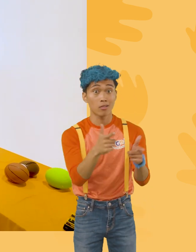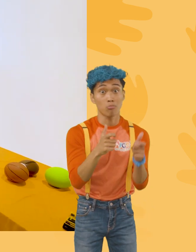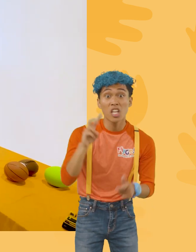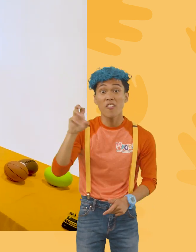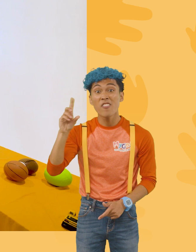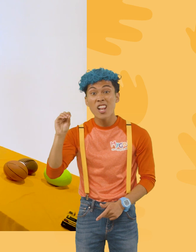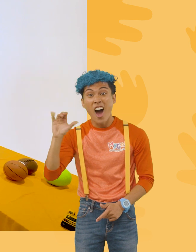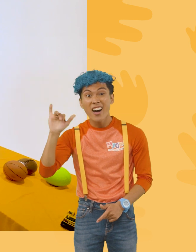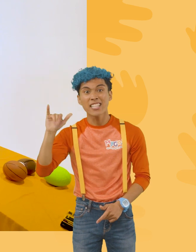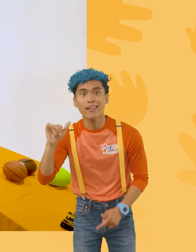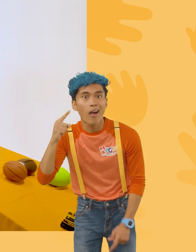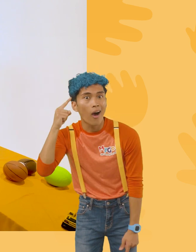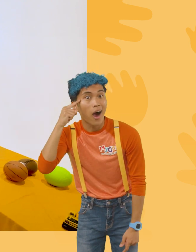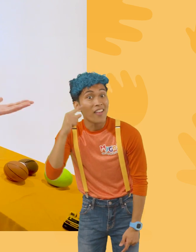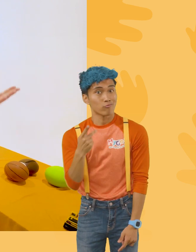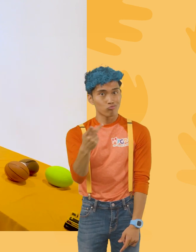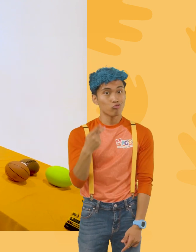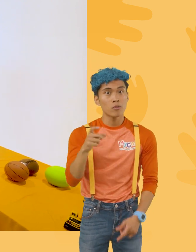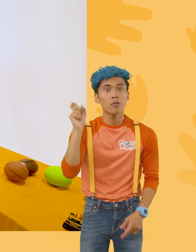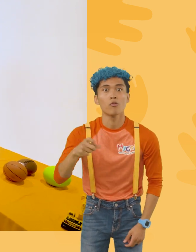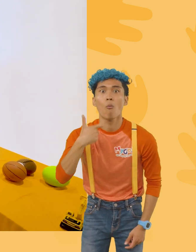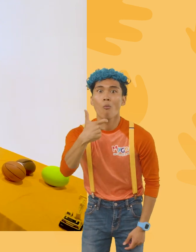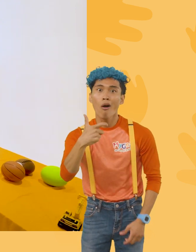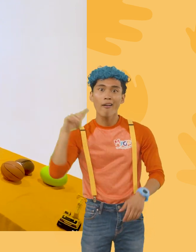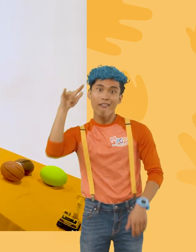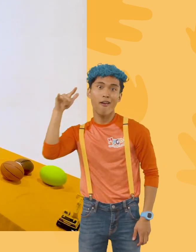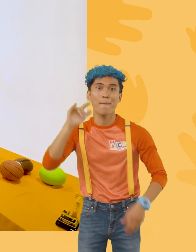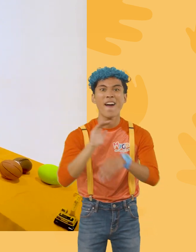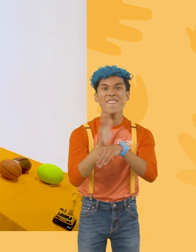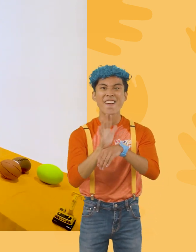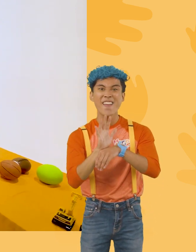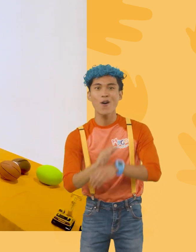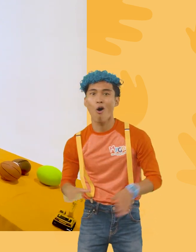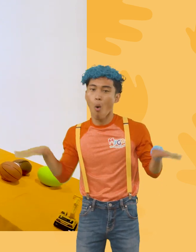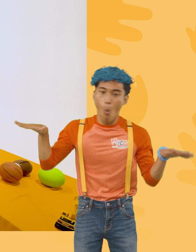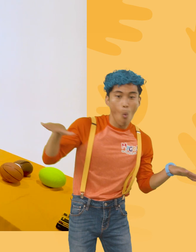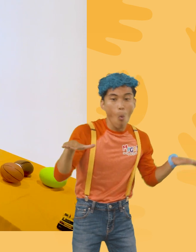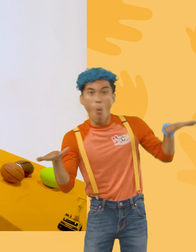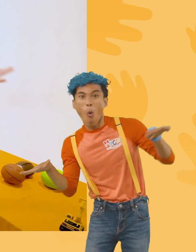and velocity, I think you and I should watch the airplane video.